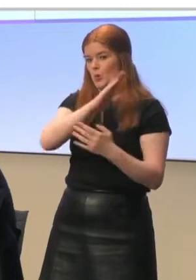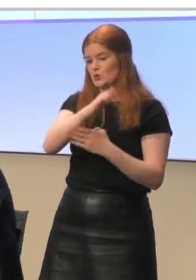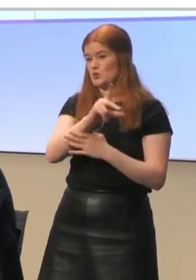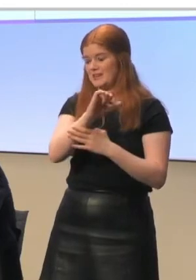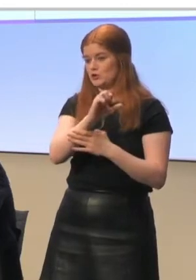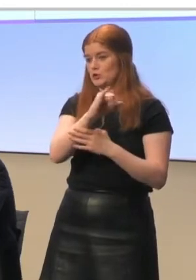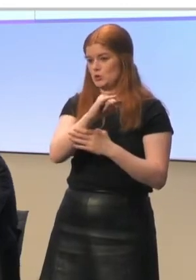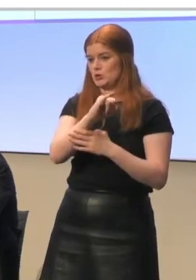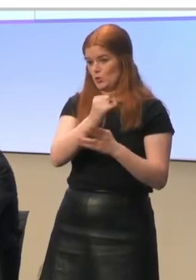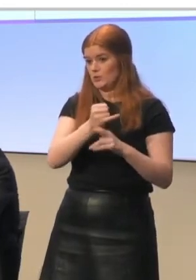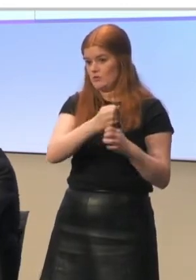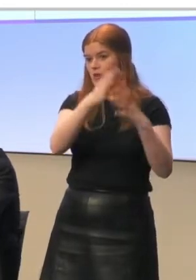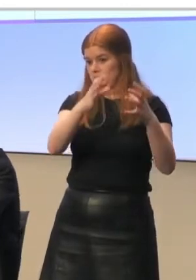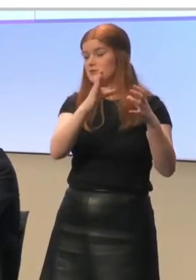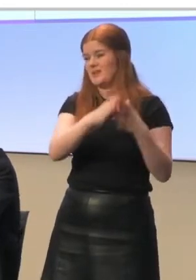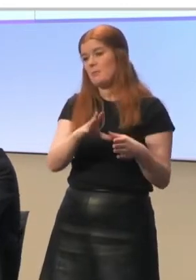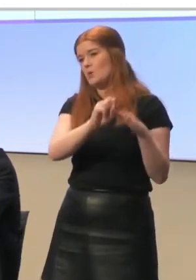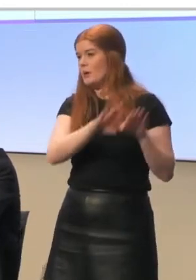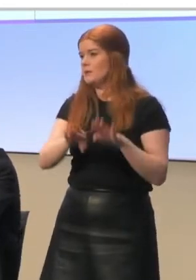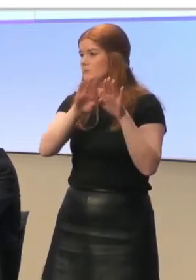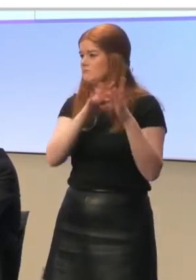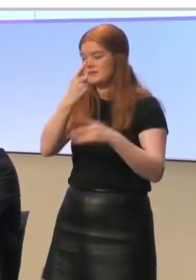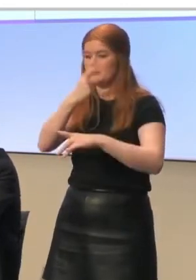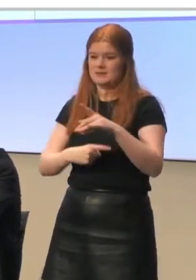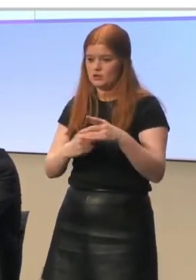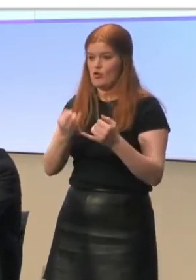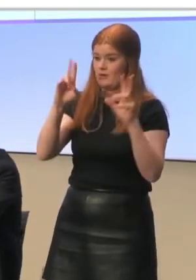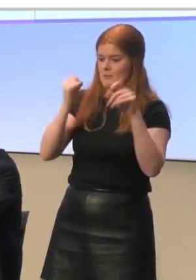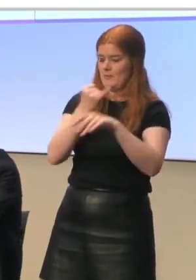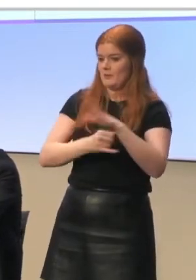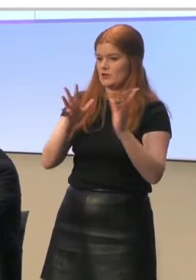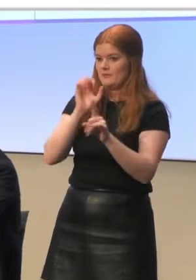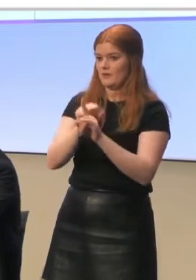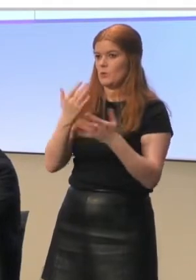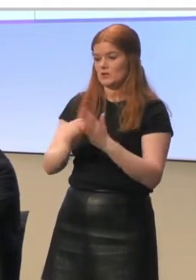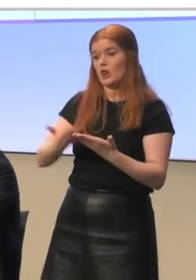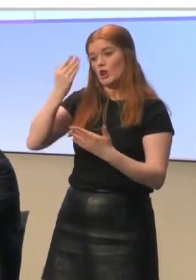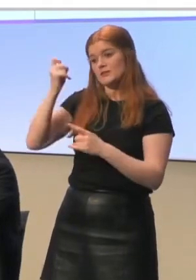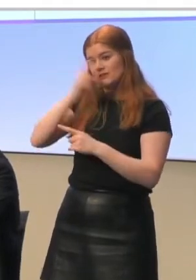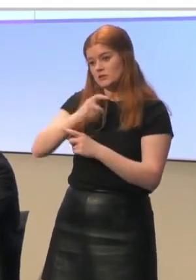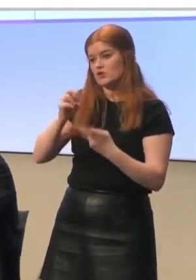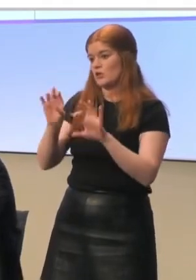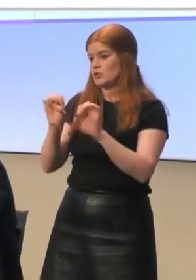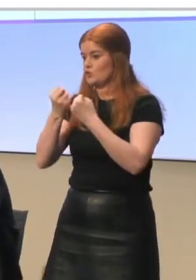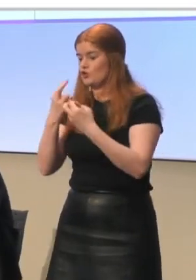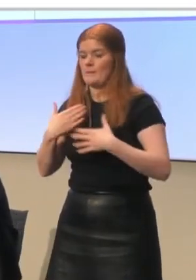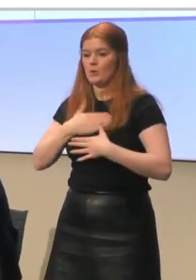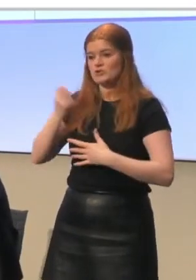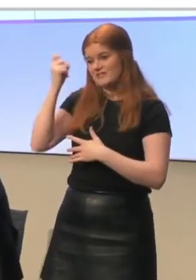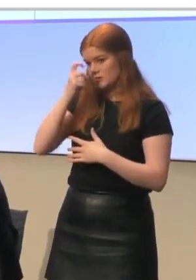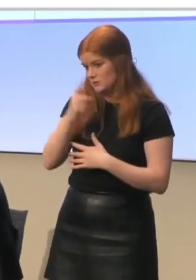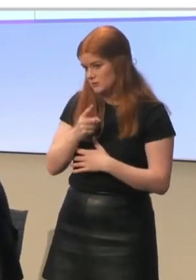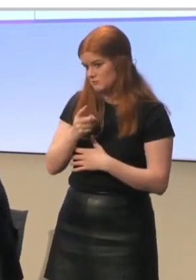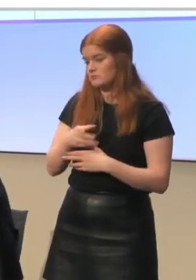schools. The most common disabilities or impairments identified were learning disabilities or social emotional difficulties